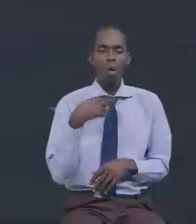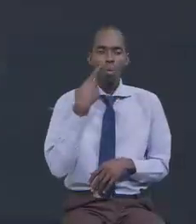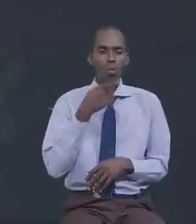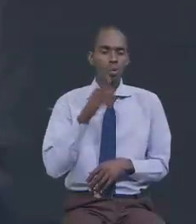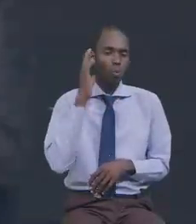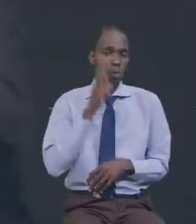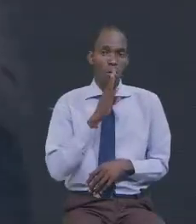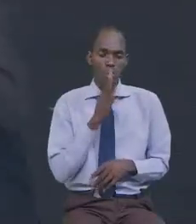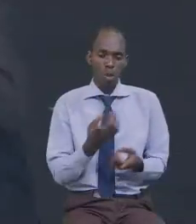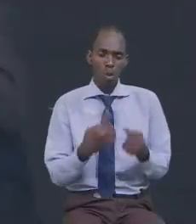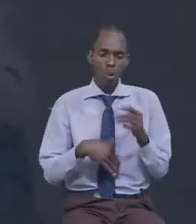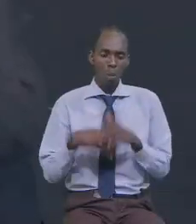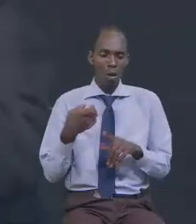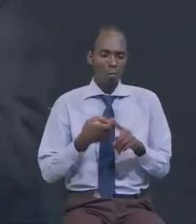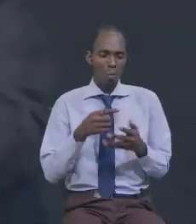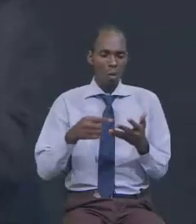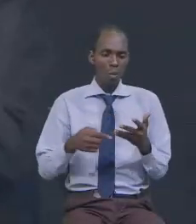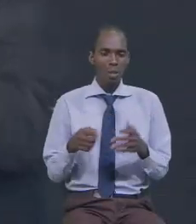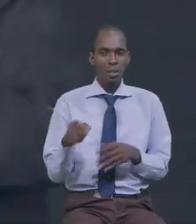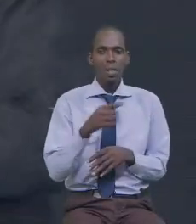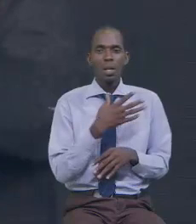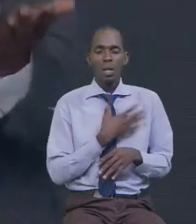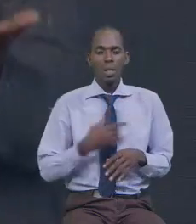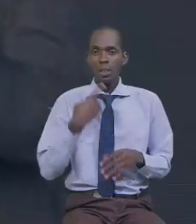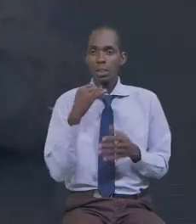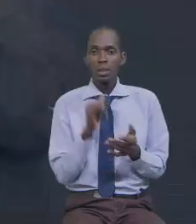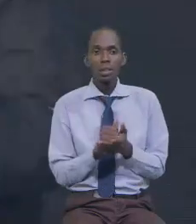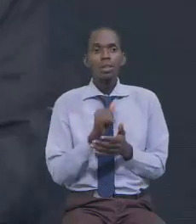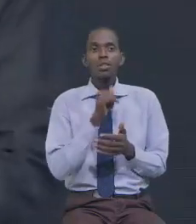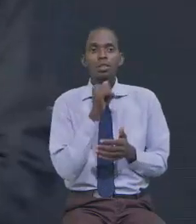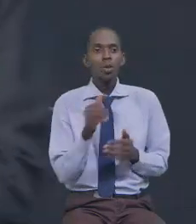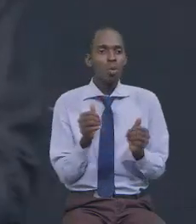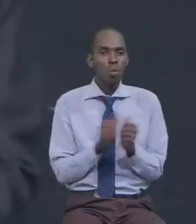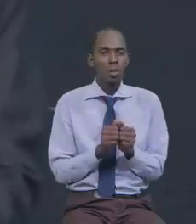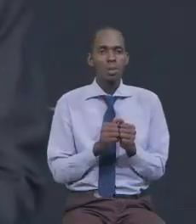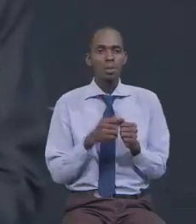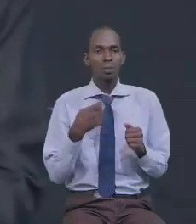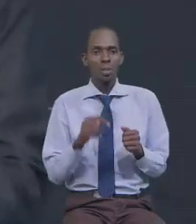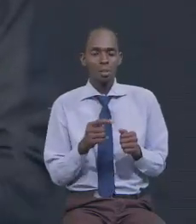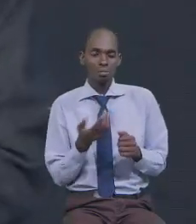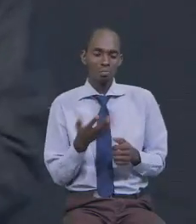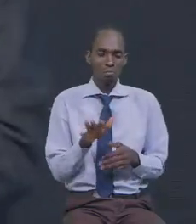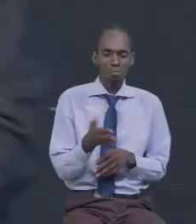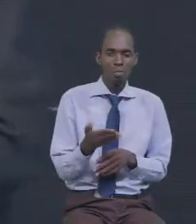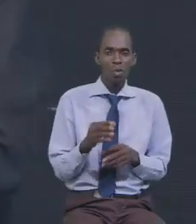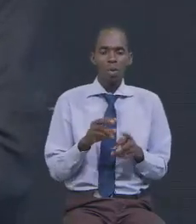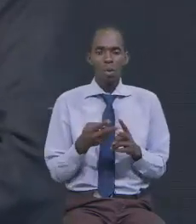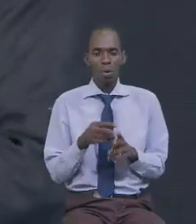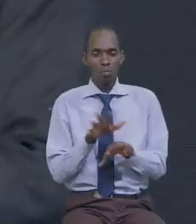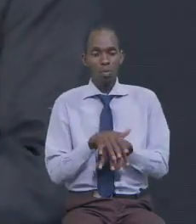from there. And it says, not with the leaven of malice or wickedness, but